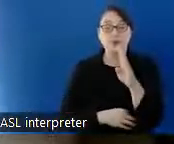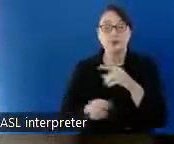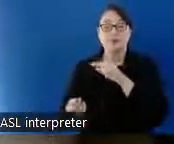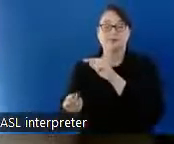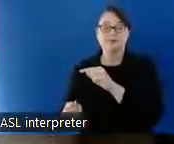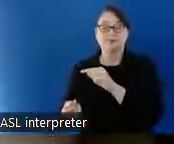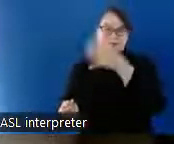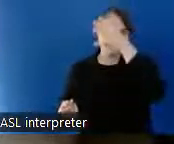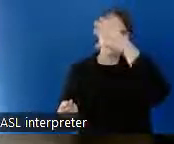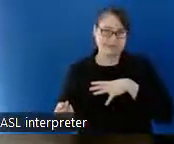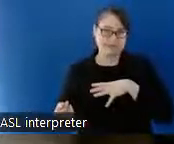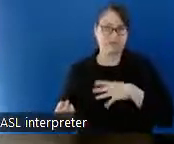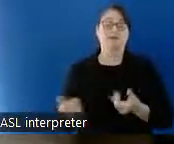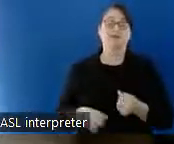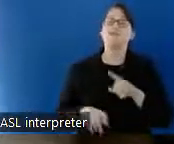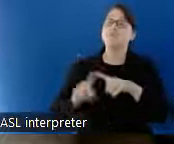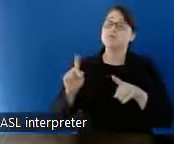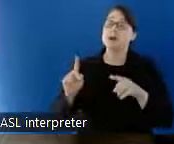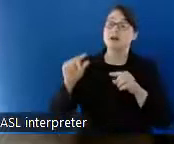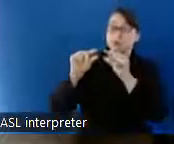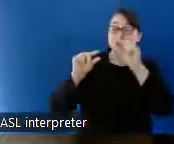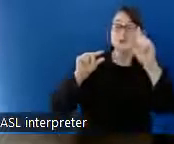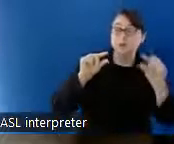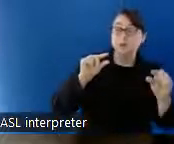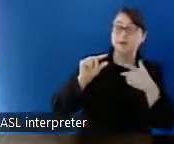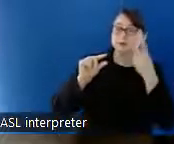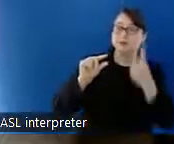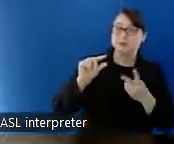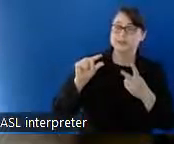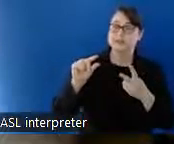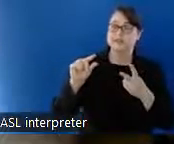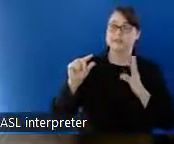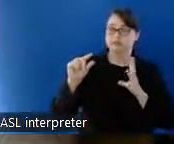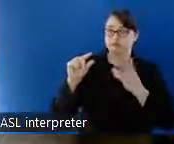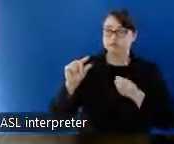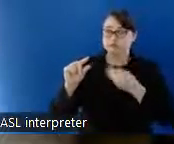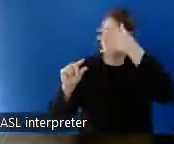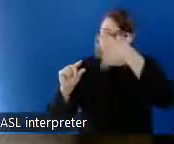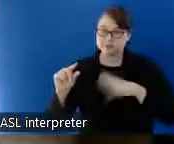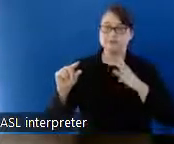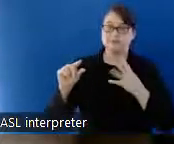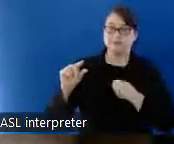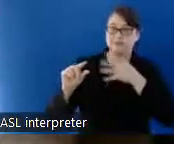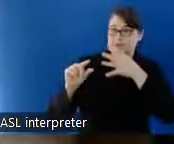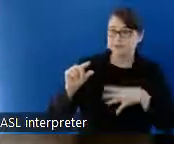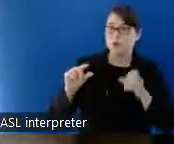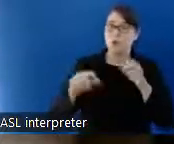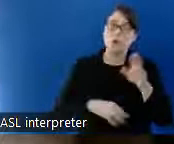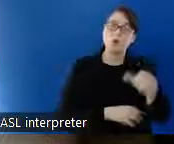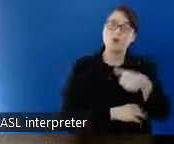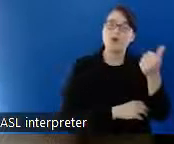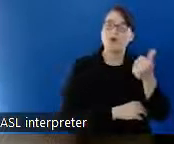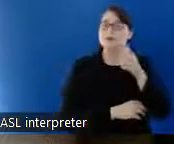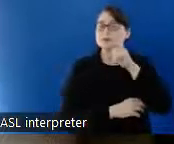women, transgender men, transgender women, and also others that consider themselves another sex or gender.